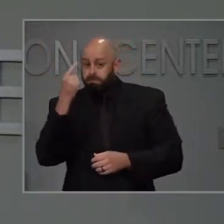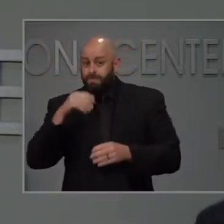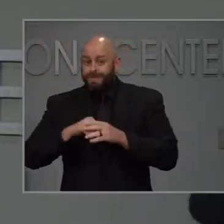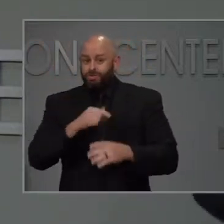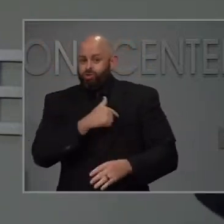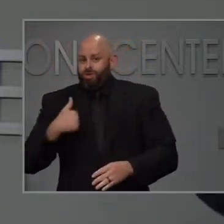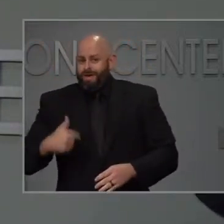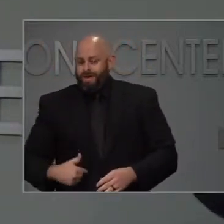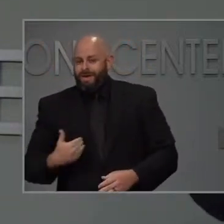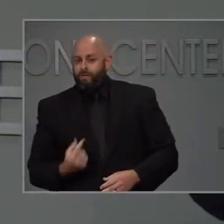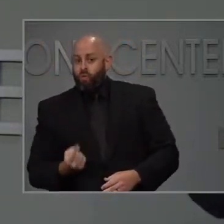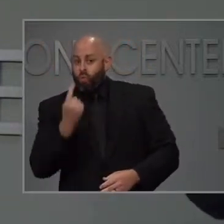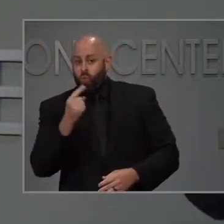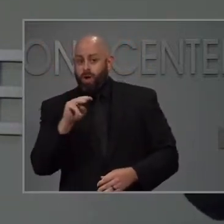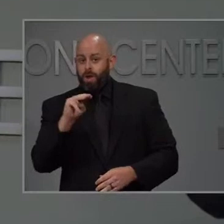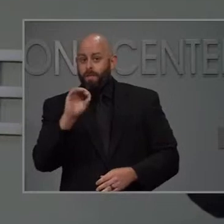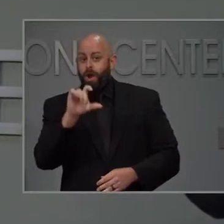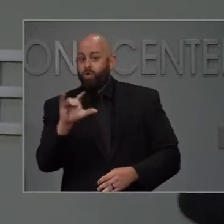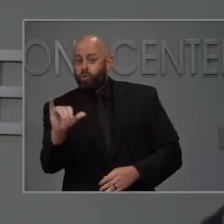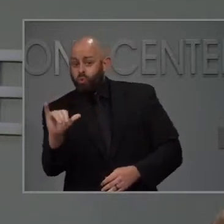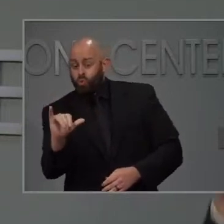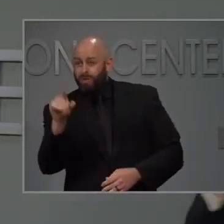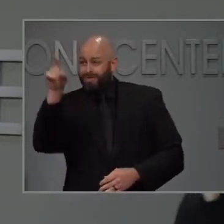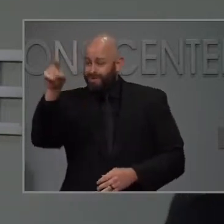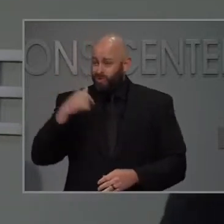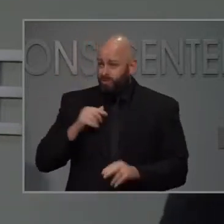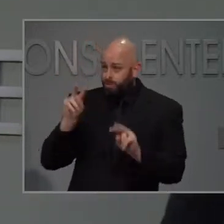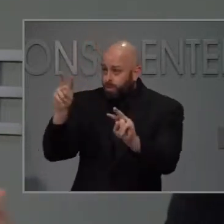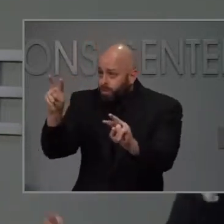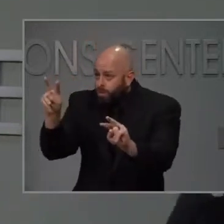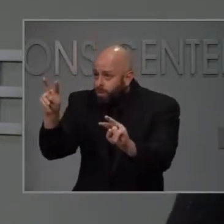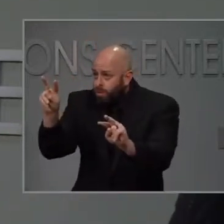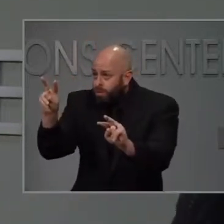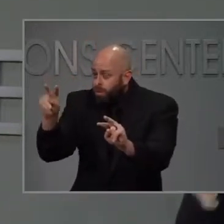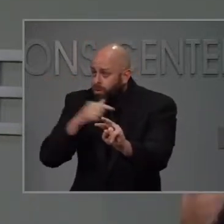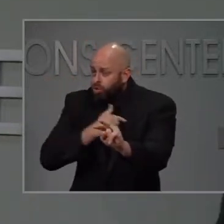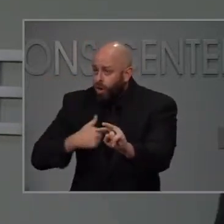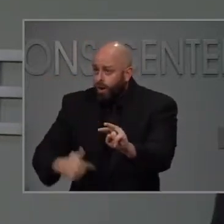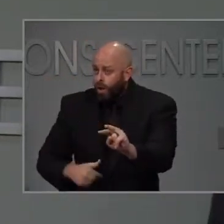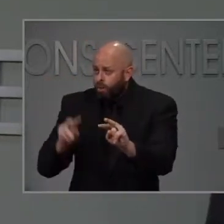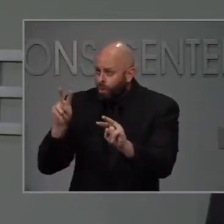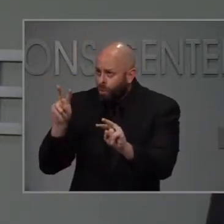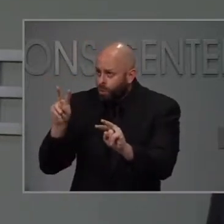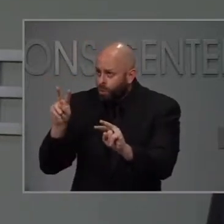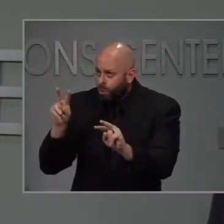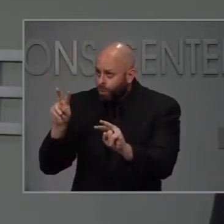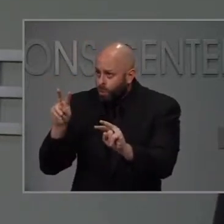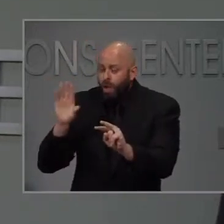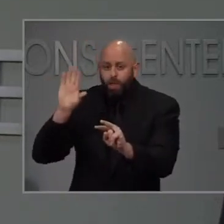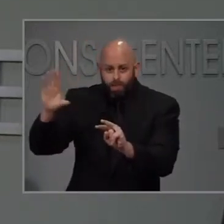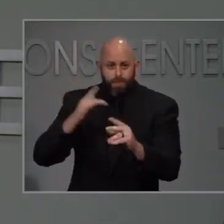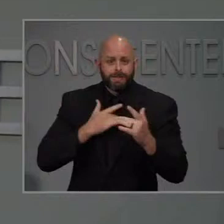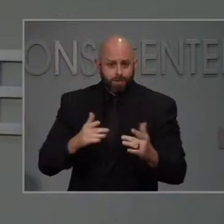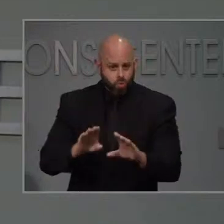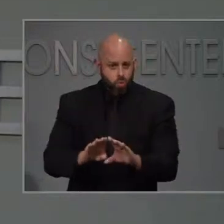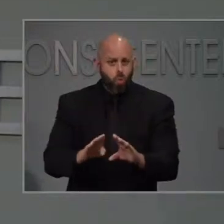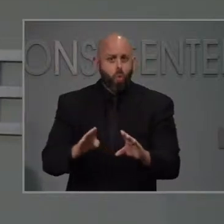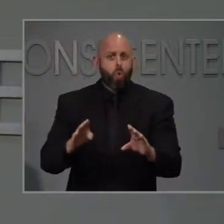at what we did here in North Carolina in terms of stay-at-home orders versus what was happening in Wuhan, they